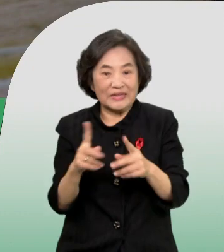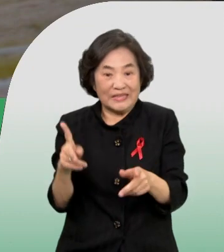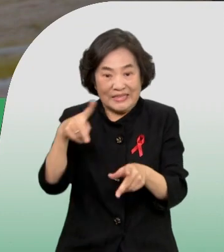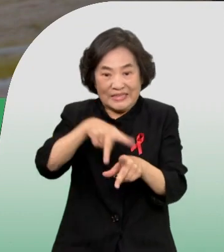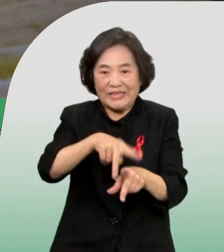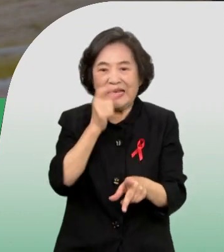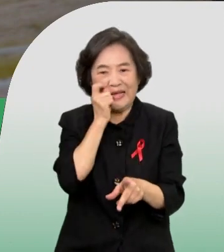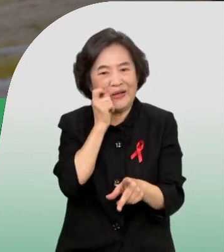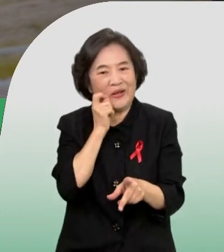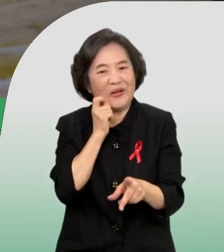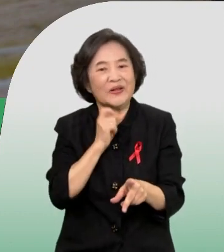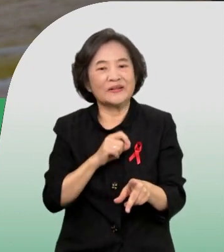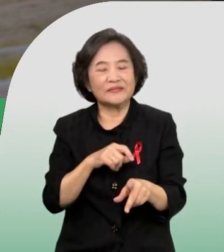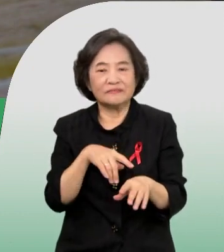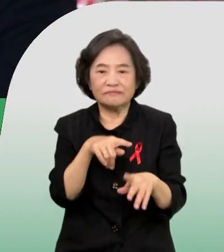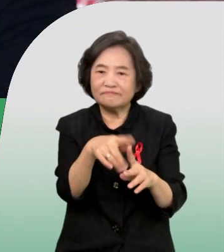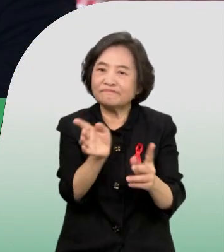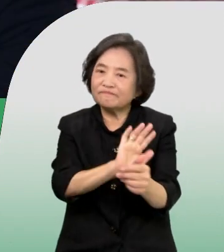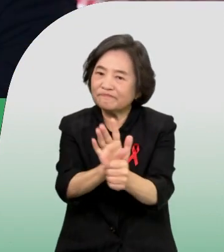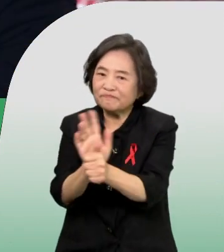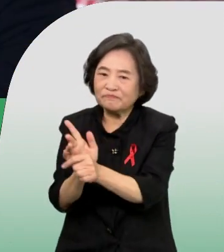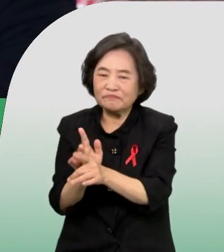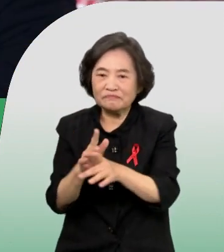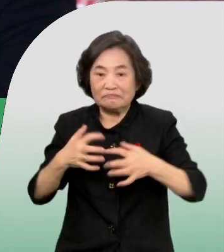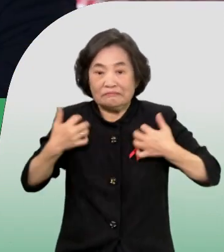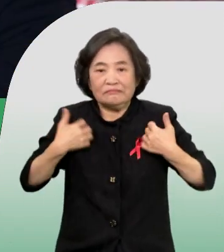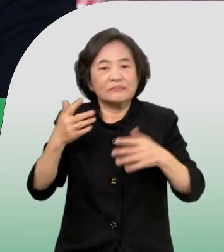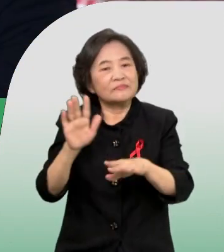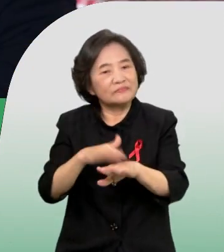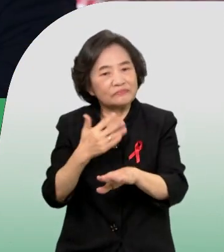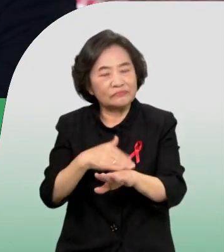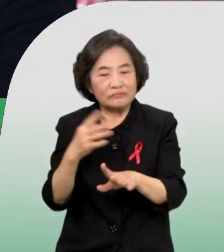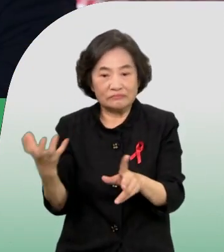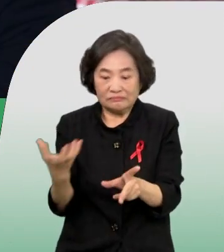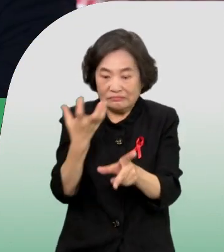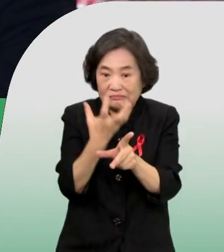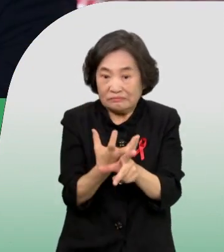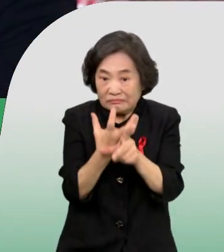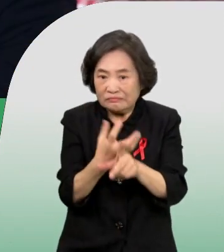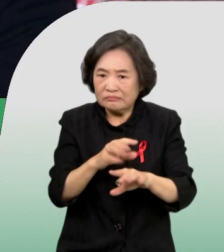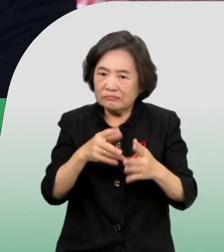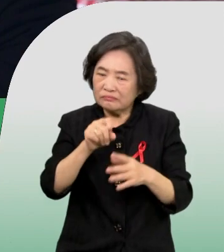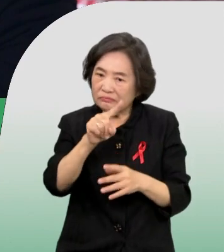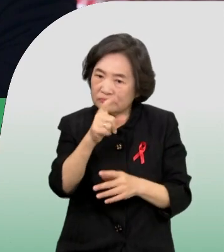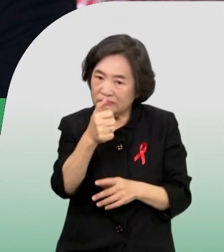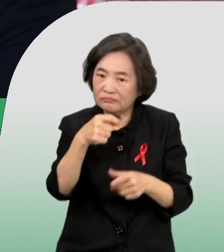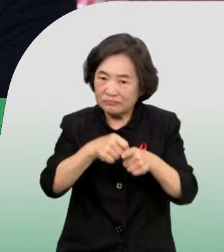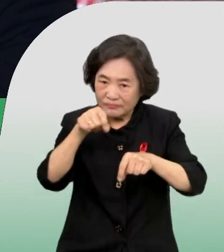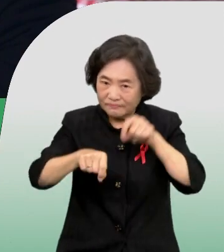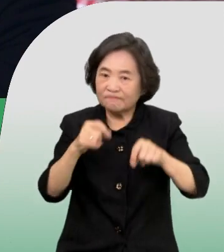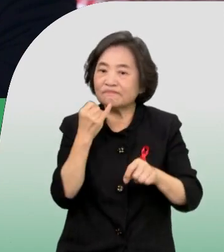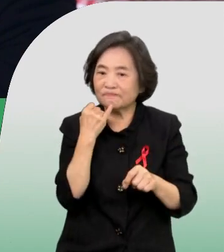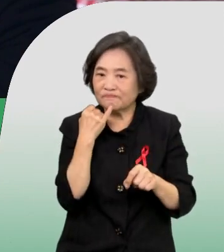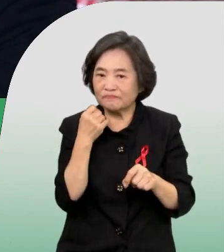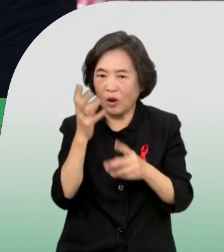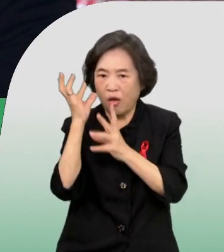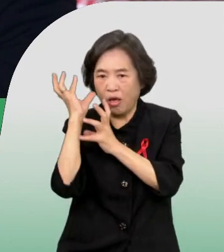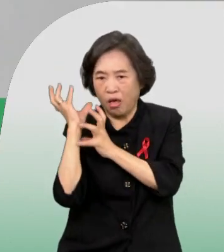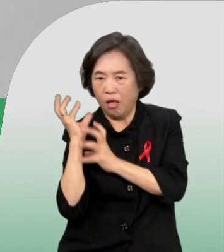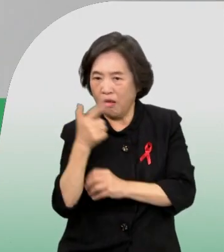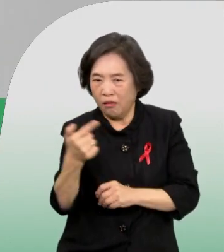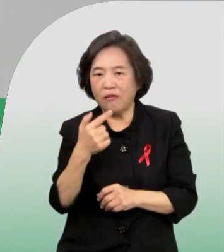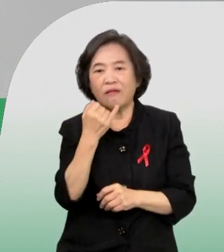for everybody. They can take weight up to 150 kilos. Yeah, they're very